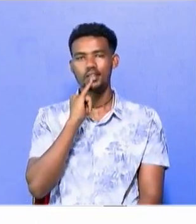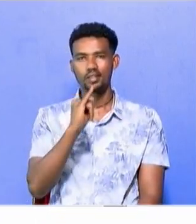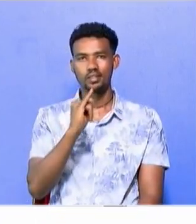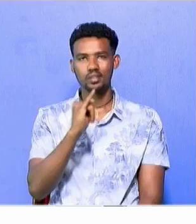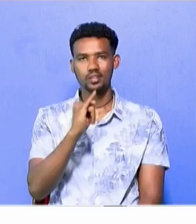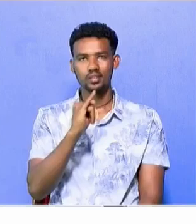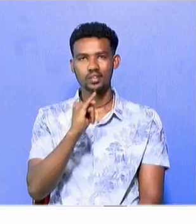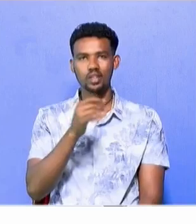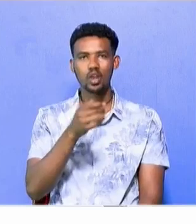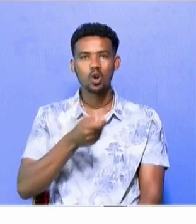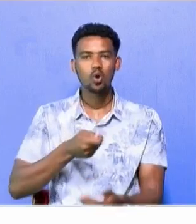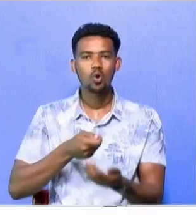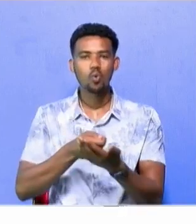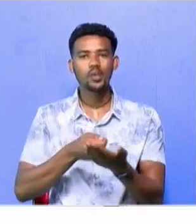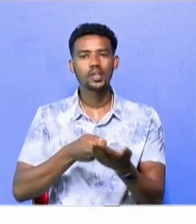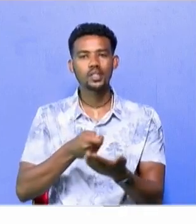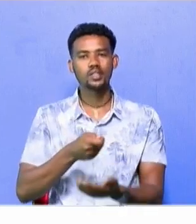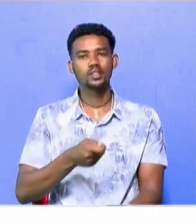is cooking.